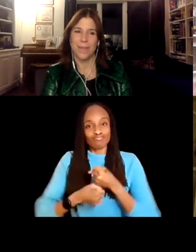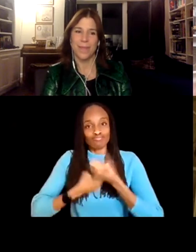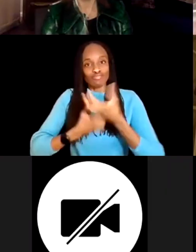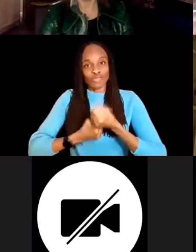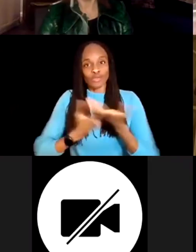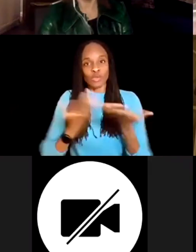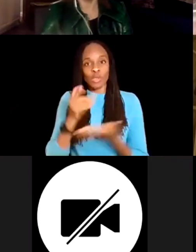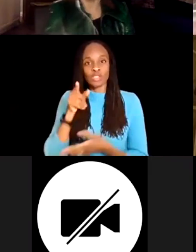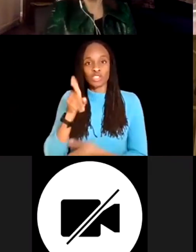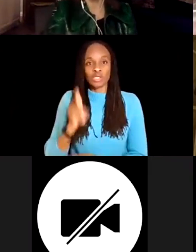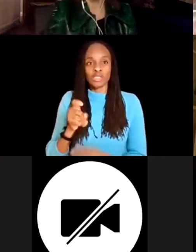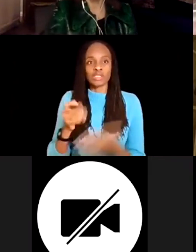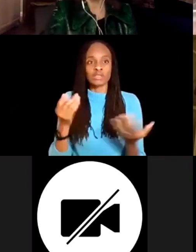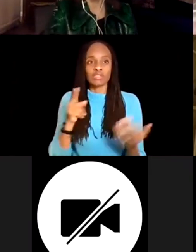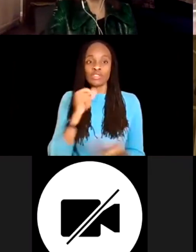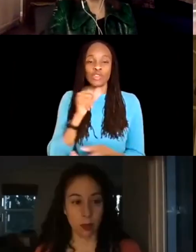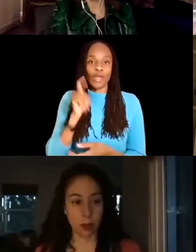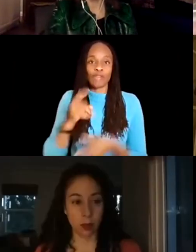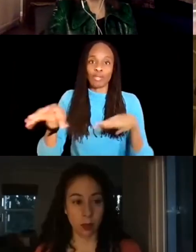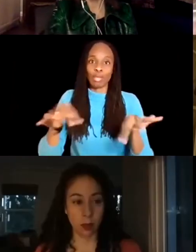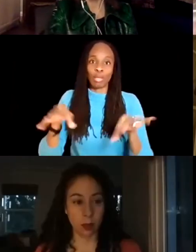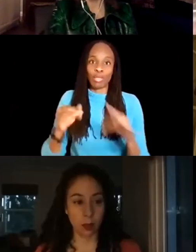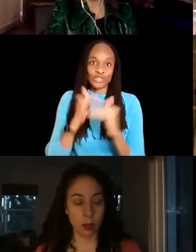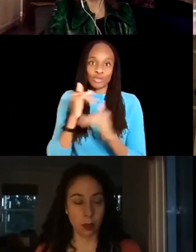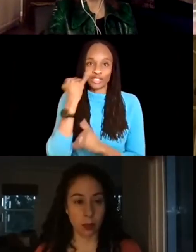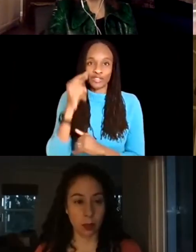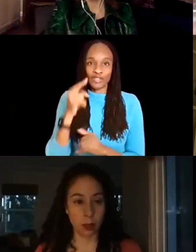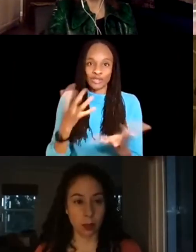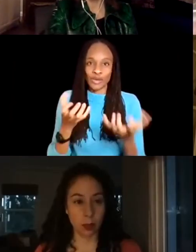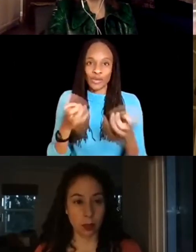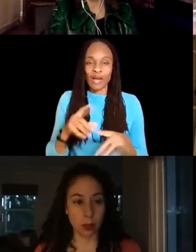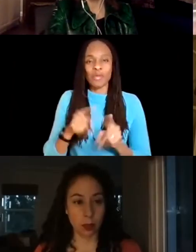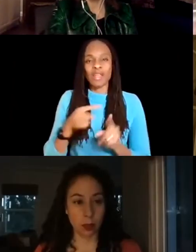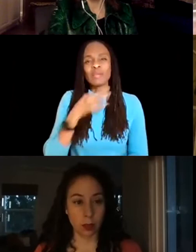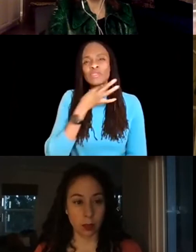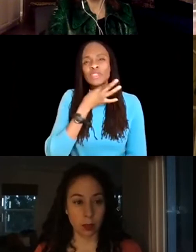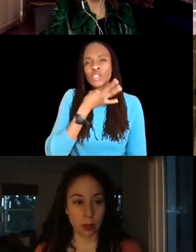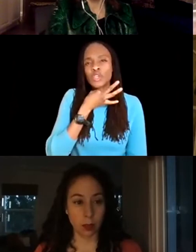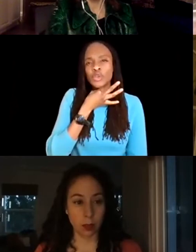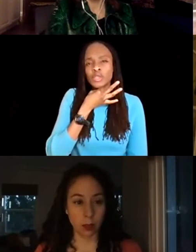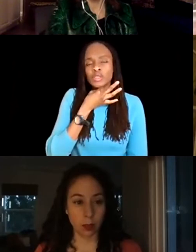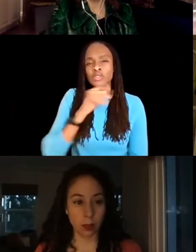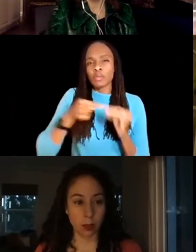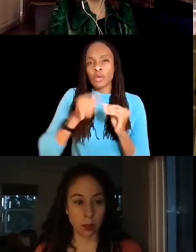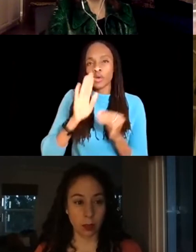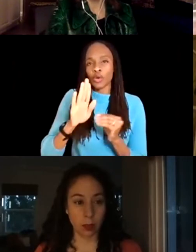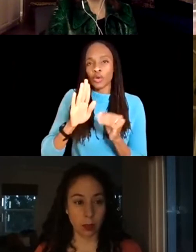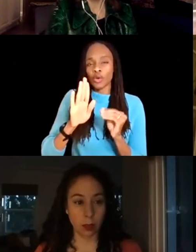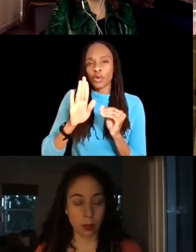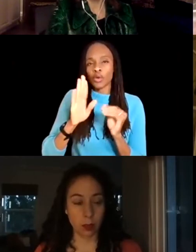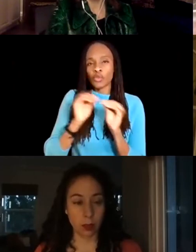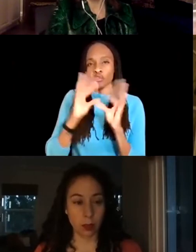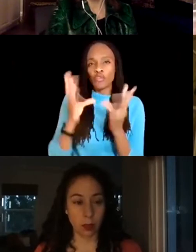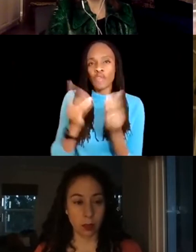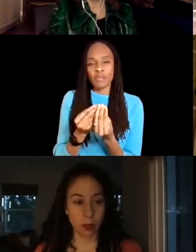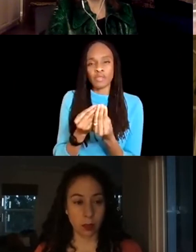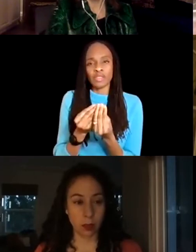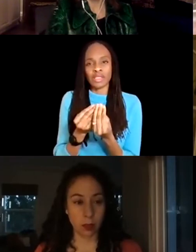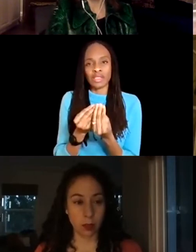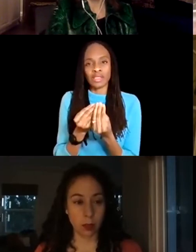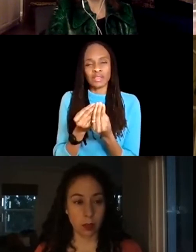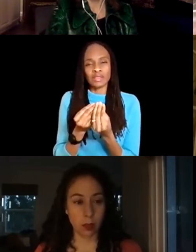I mean, you don't have to go into too much detail if you don't want to. I am curious about, like, her family's reception of the film,